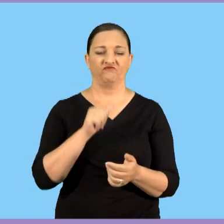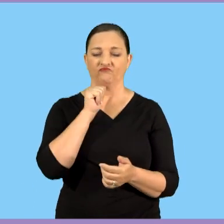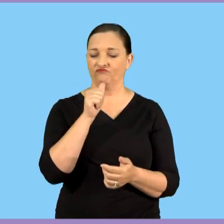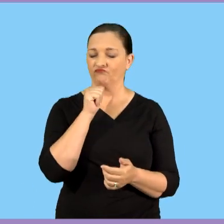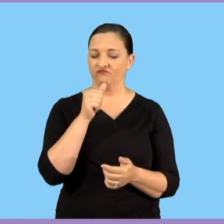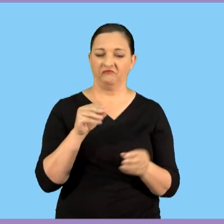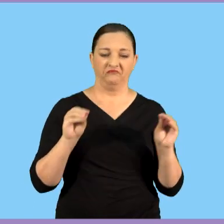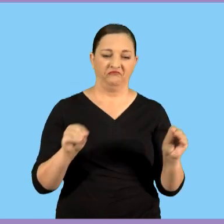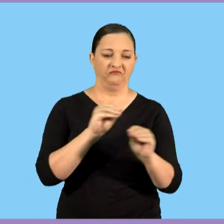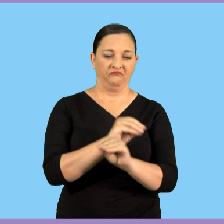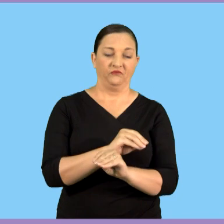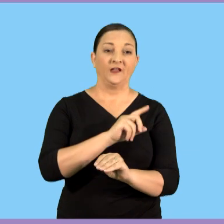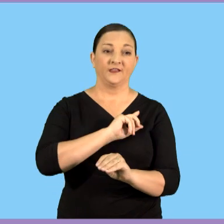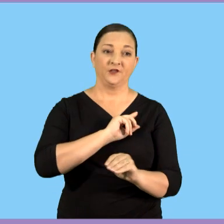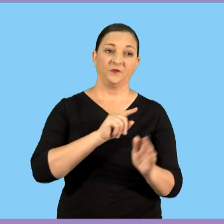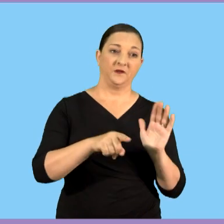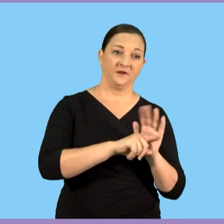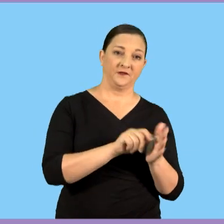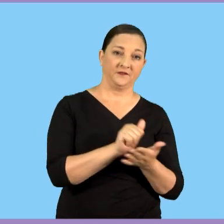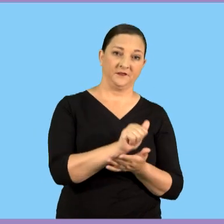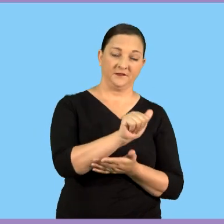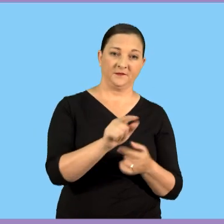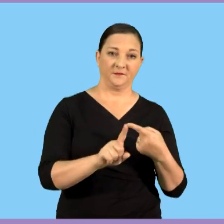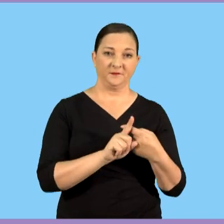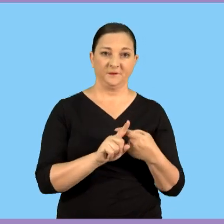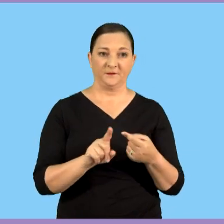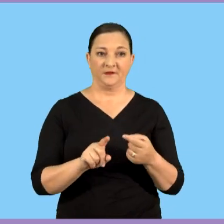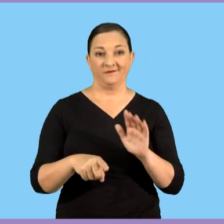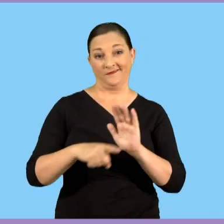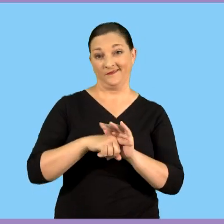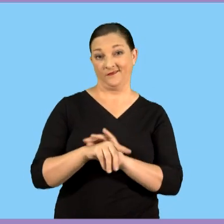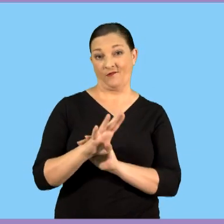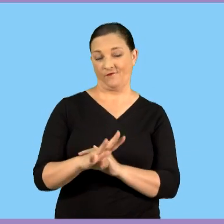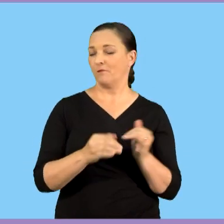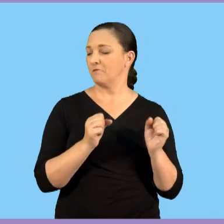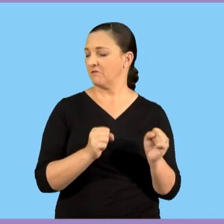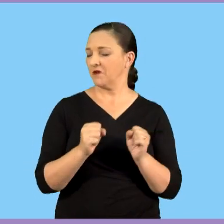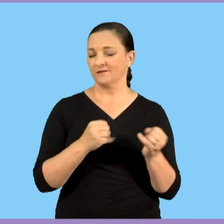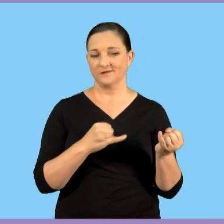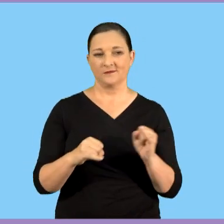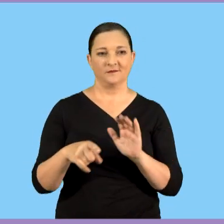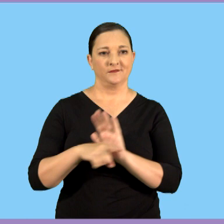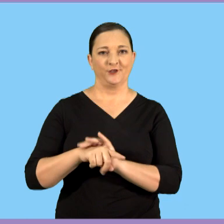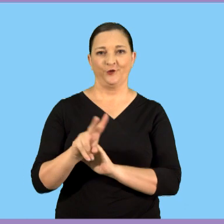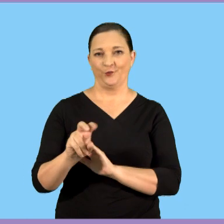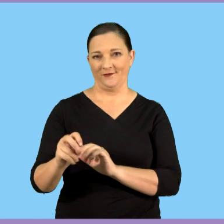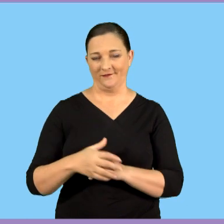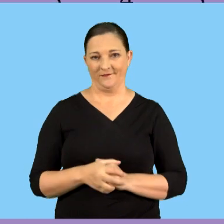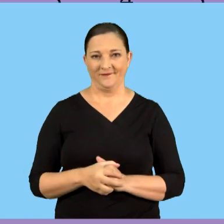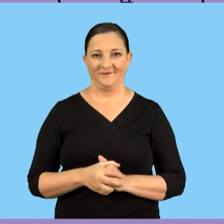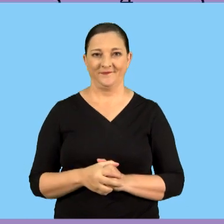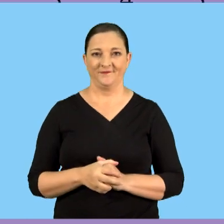order does not matter. So a negative 16 plus a negative 4 will still give me a negative